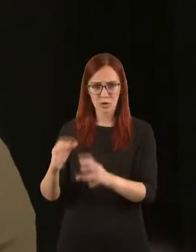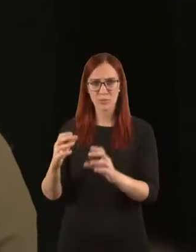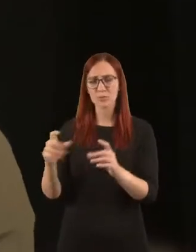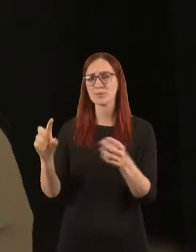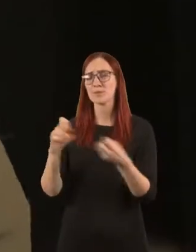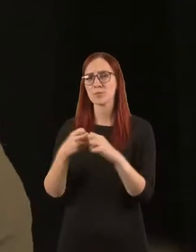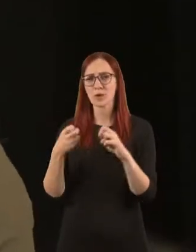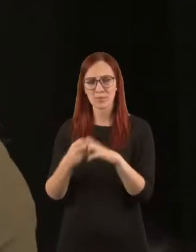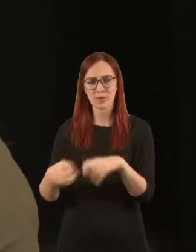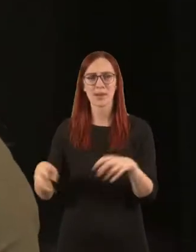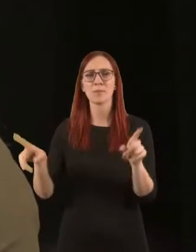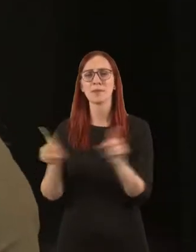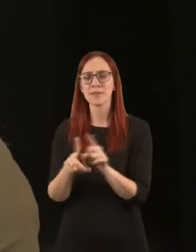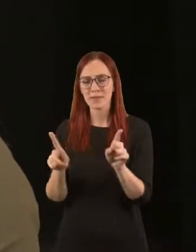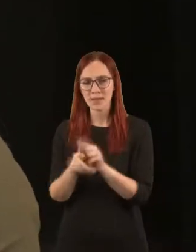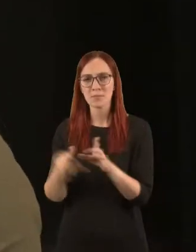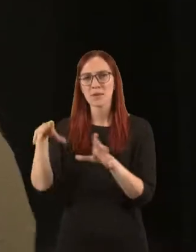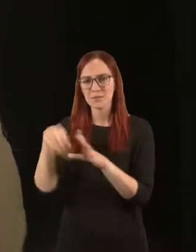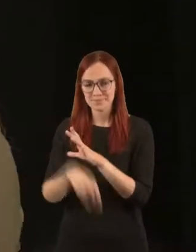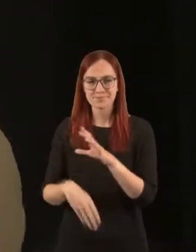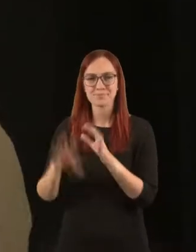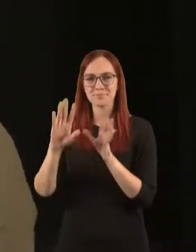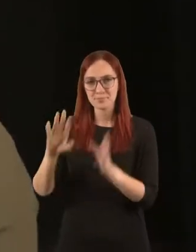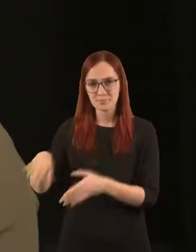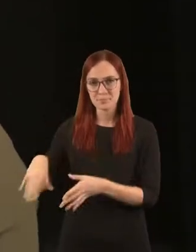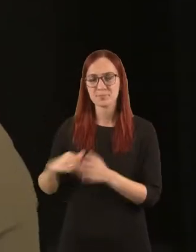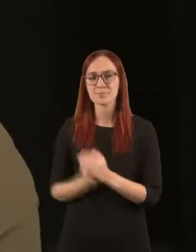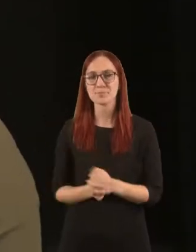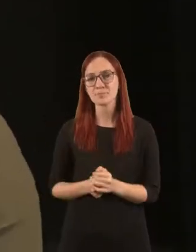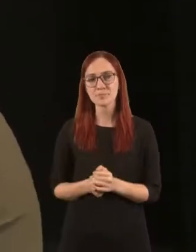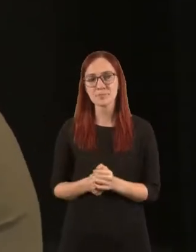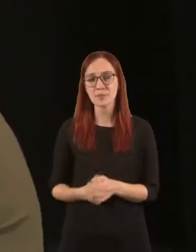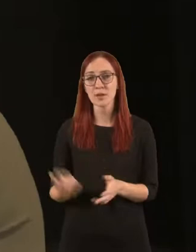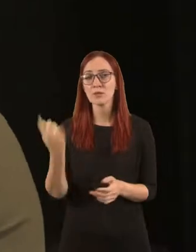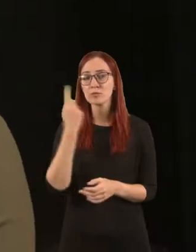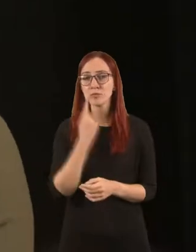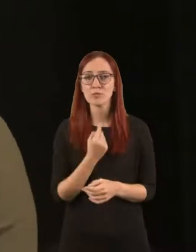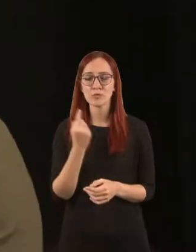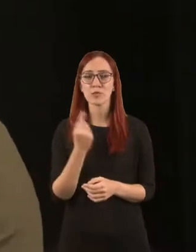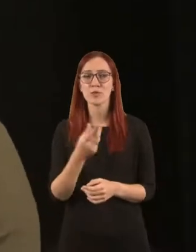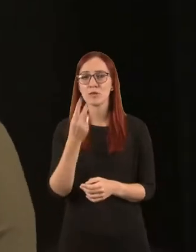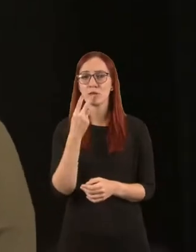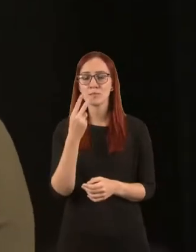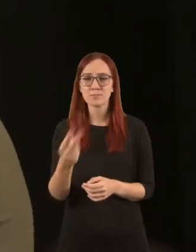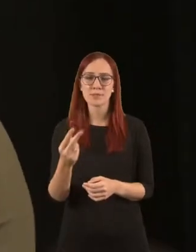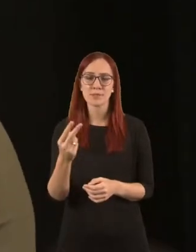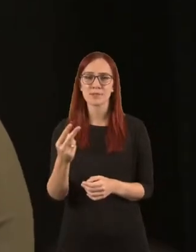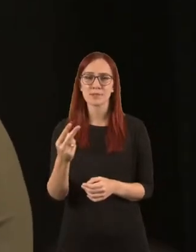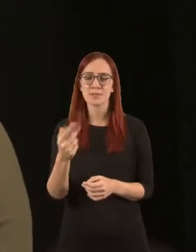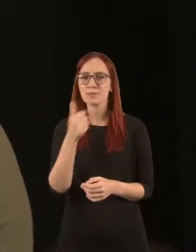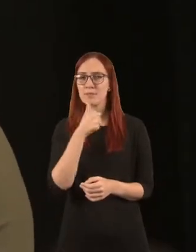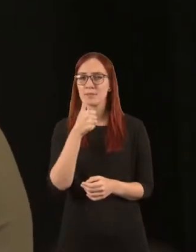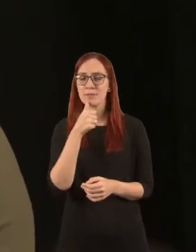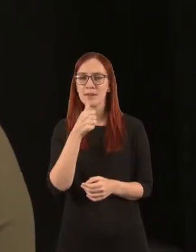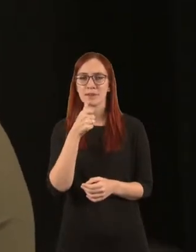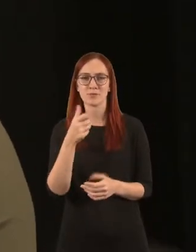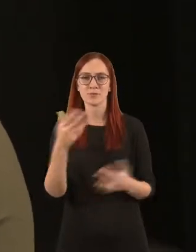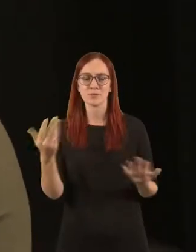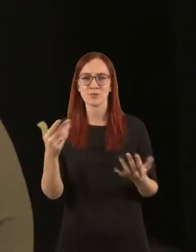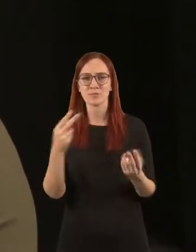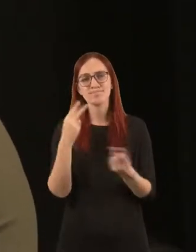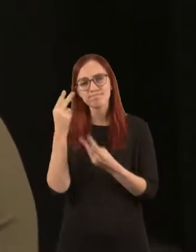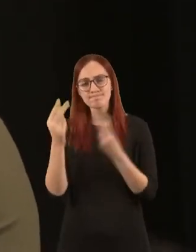and the infrastructure issue is very important for it. So that, and this is a very